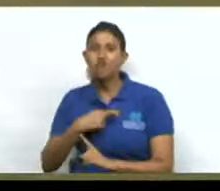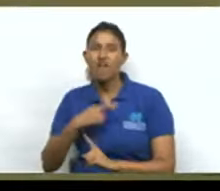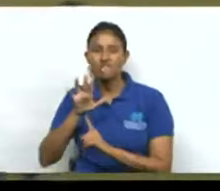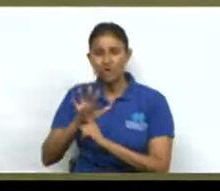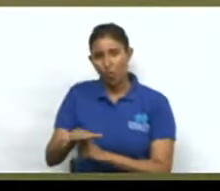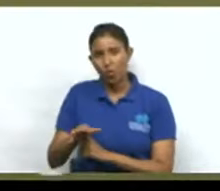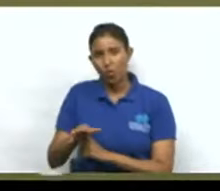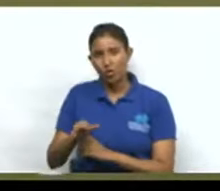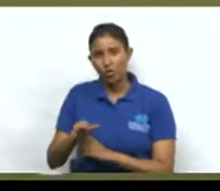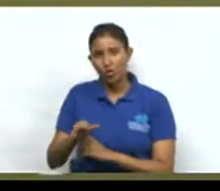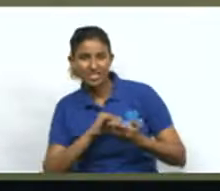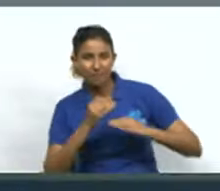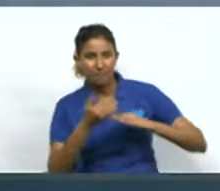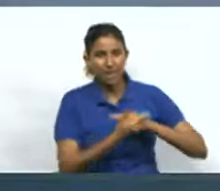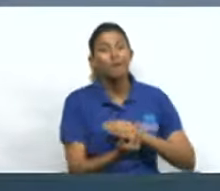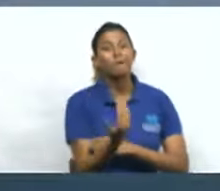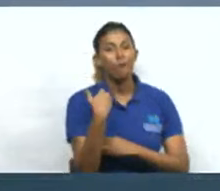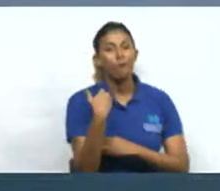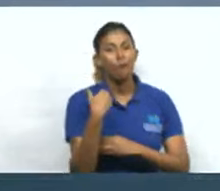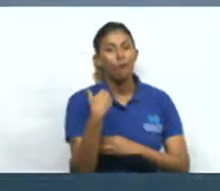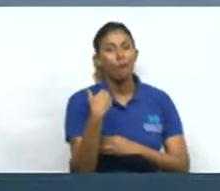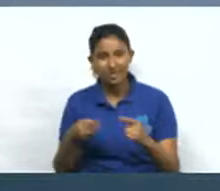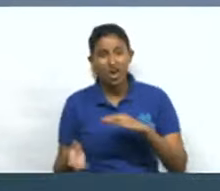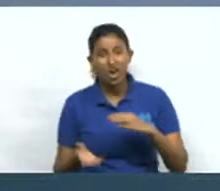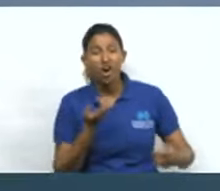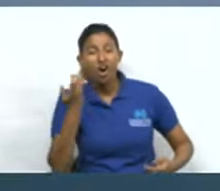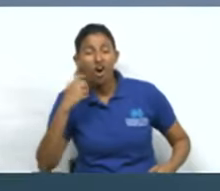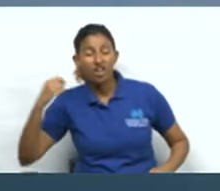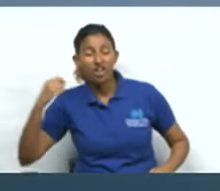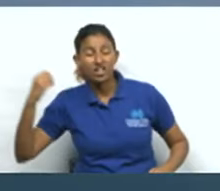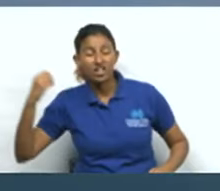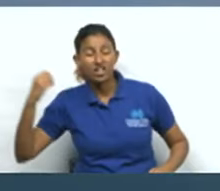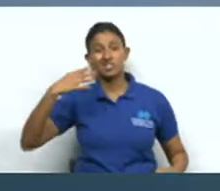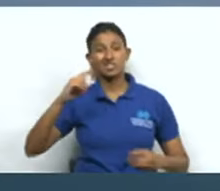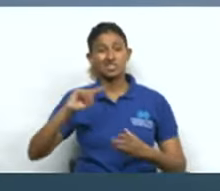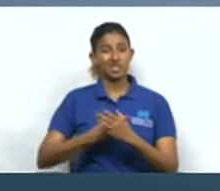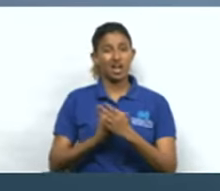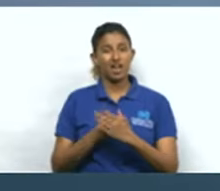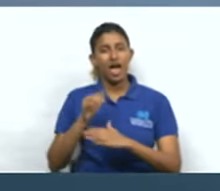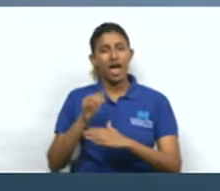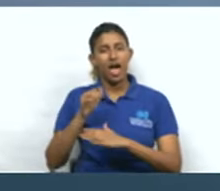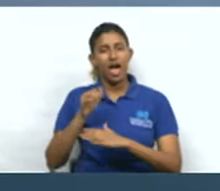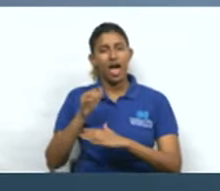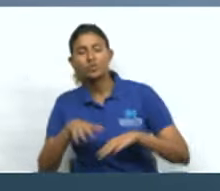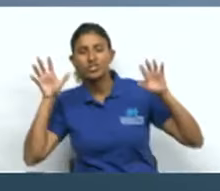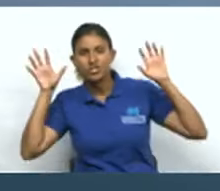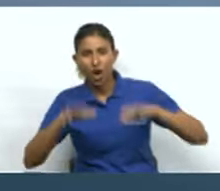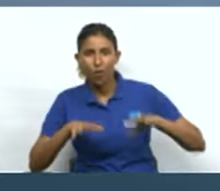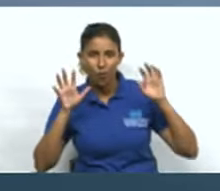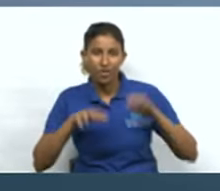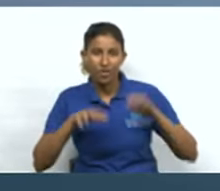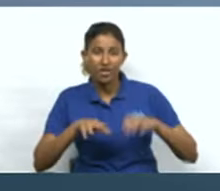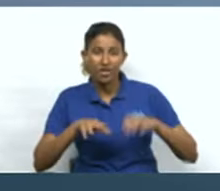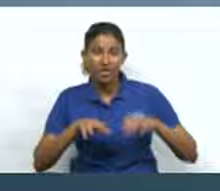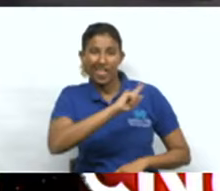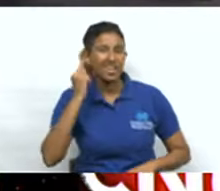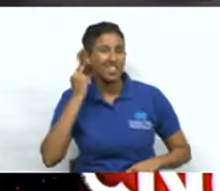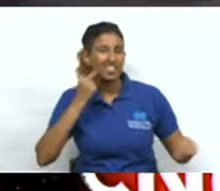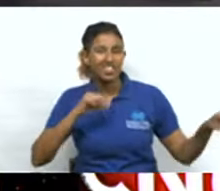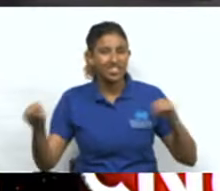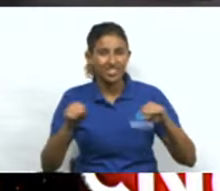hot and sunny start with afternoon showers and thunderstorms moving in. We've come to the end of the 7 p.m. news